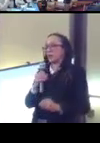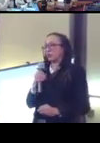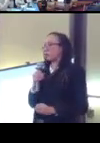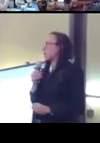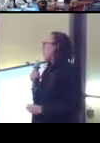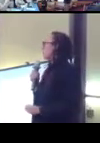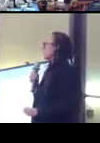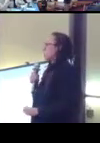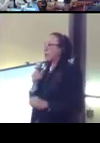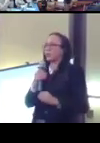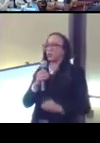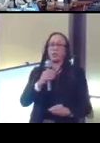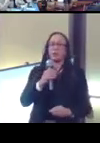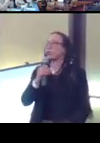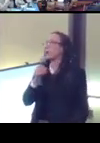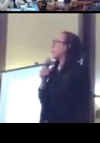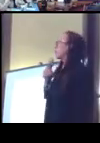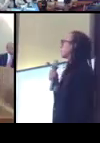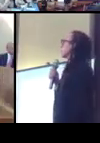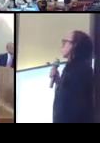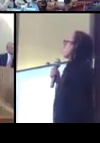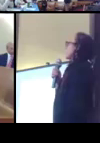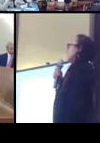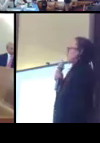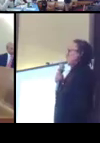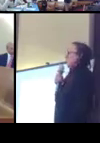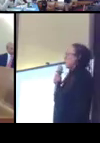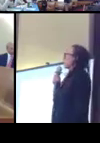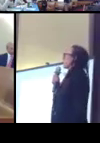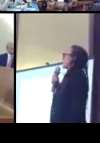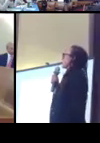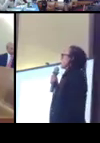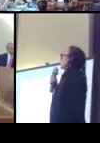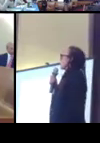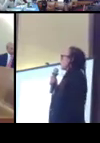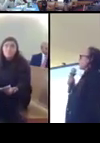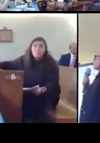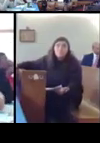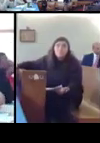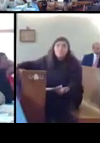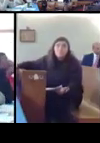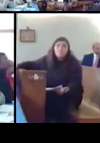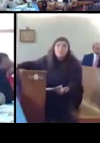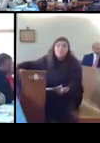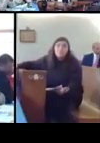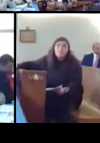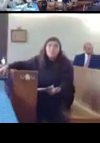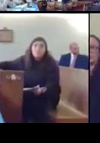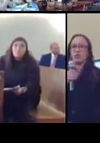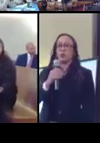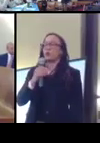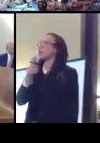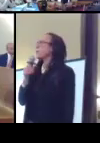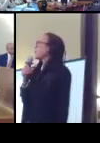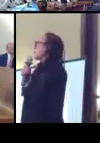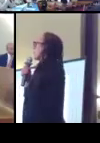that we set out to accomplish? So I'd like to read it to you out loud. The vision statement reads, we envision a resilient,